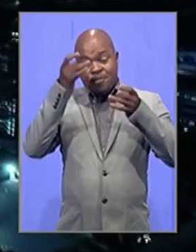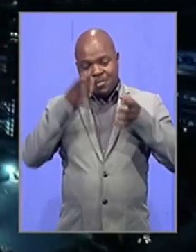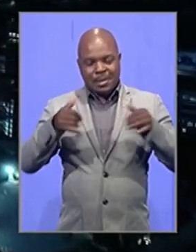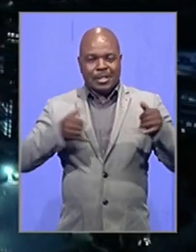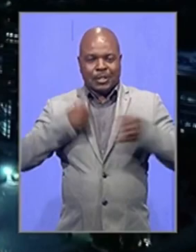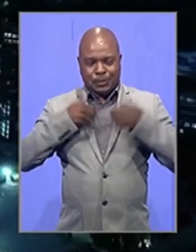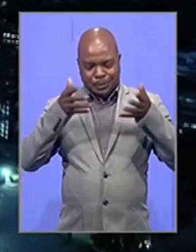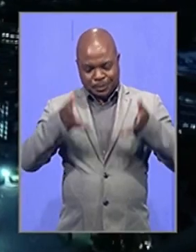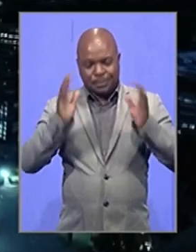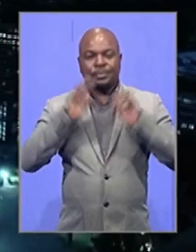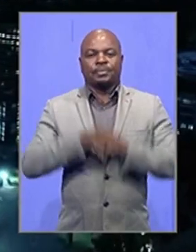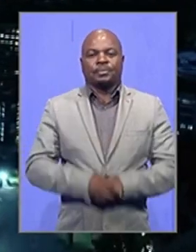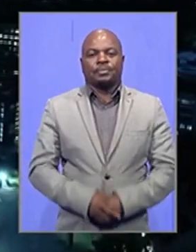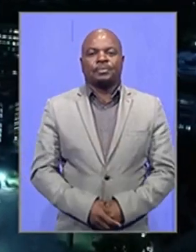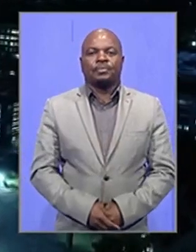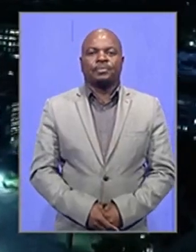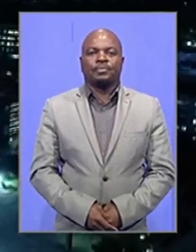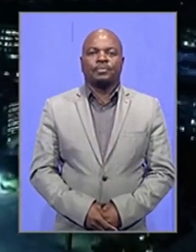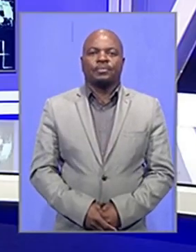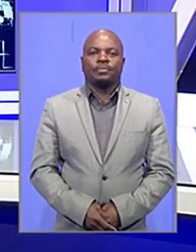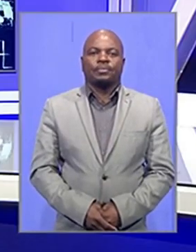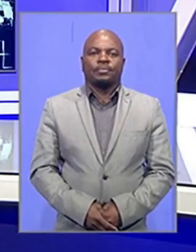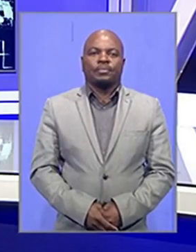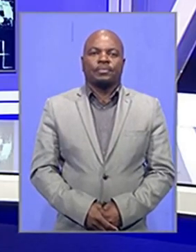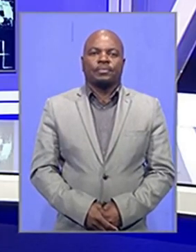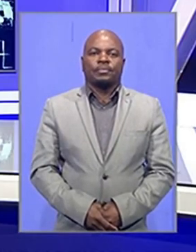ka tshedimosetso